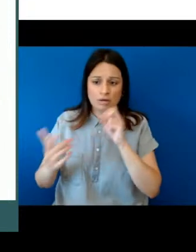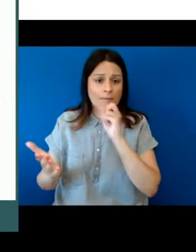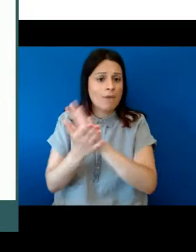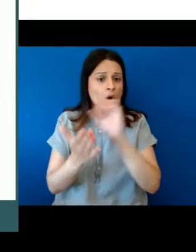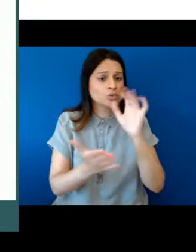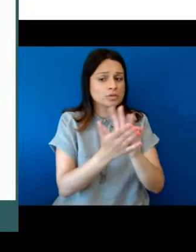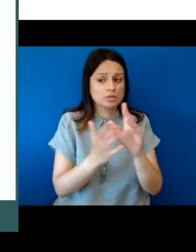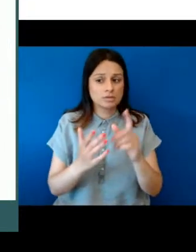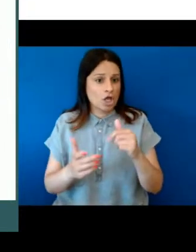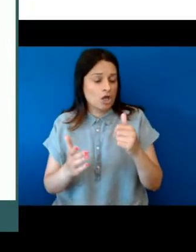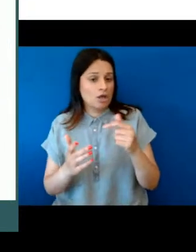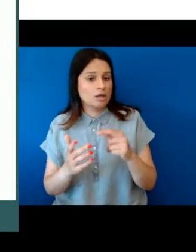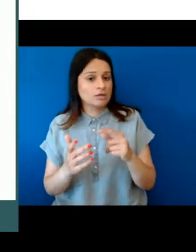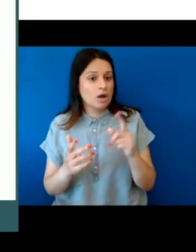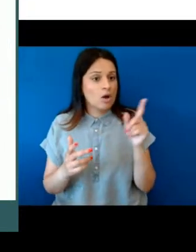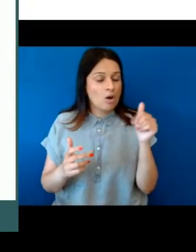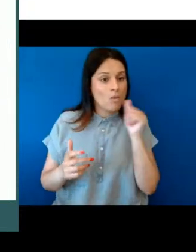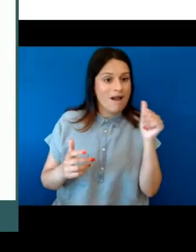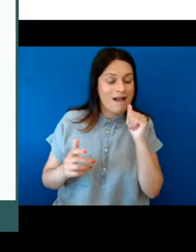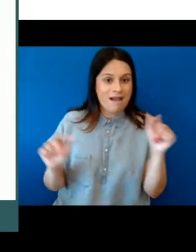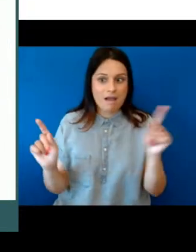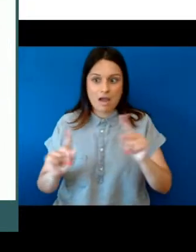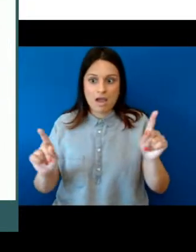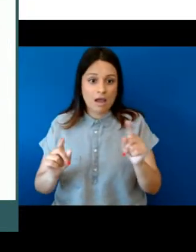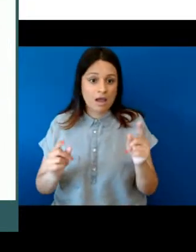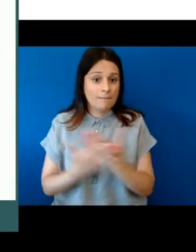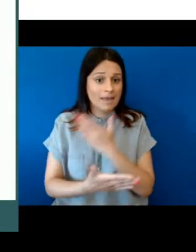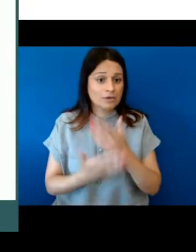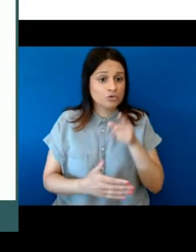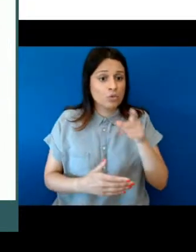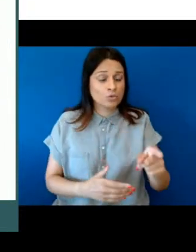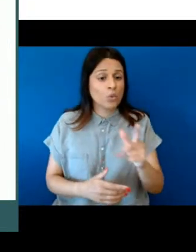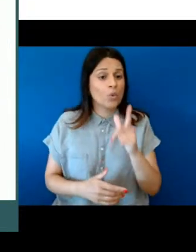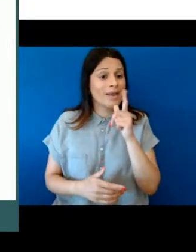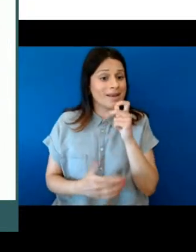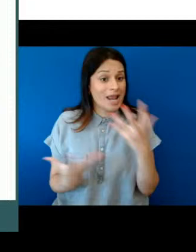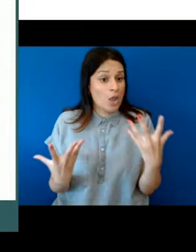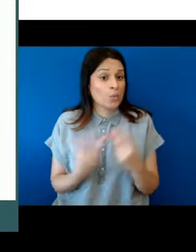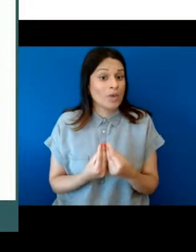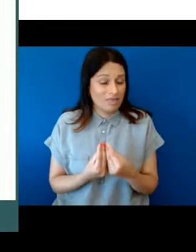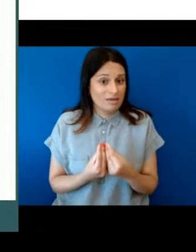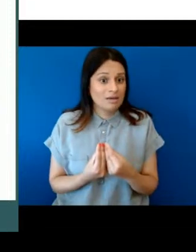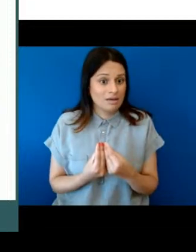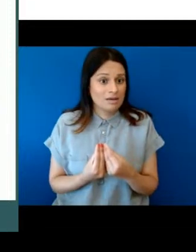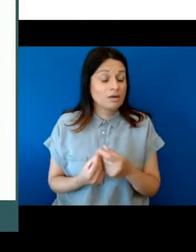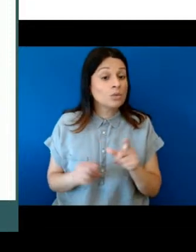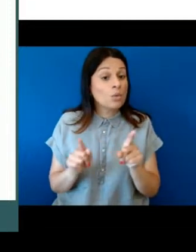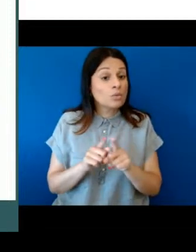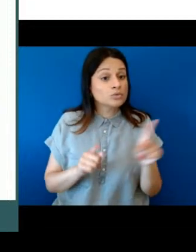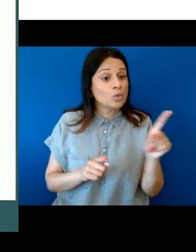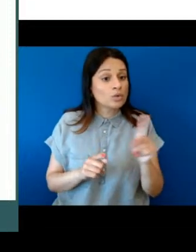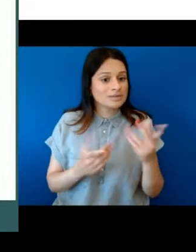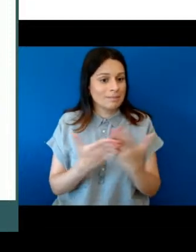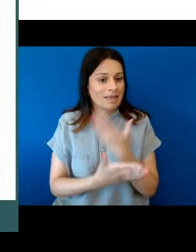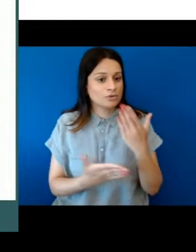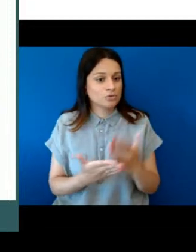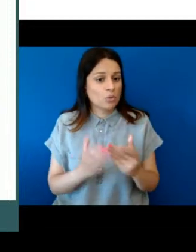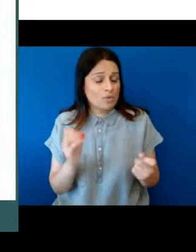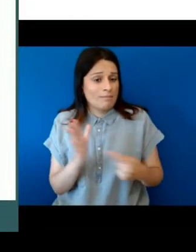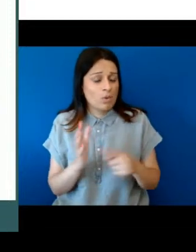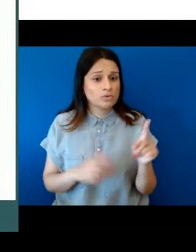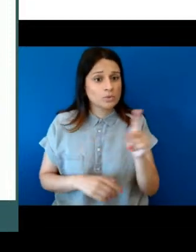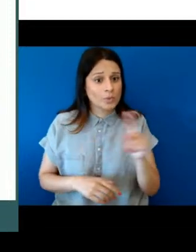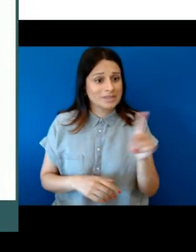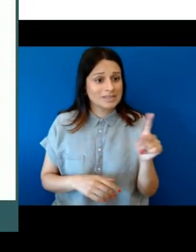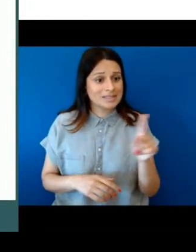our patients to make sure they are carrying the reliever inhaler with them, but also that they're addressing the more important factor of